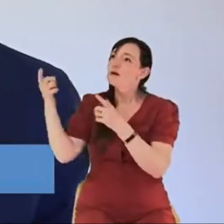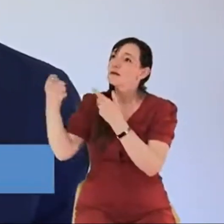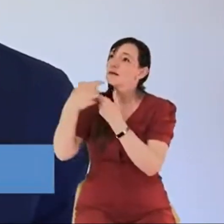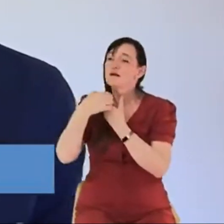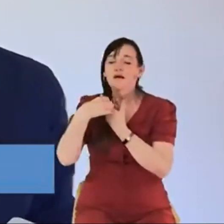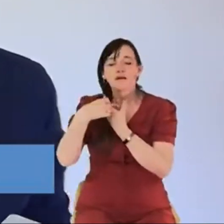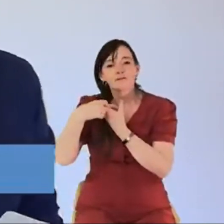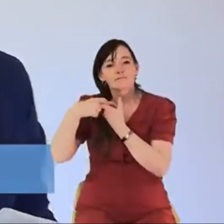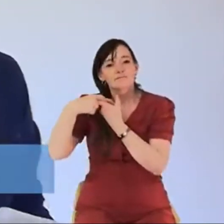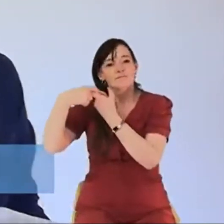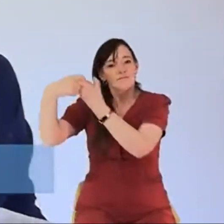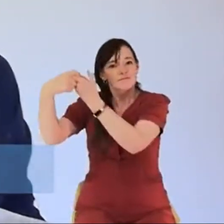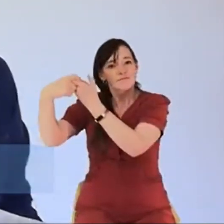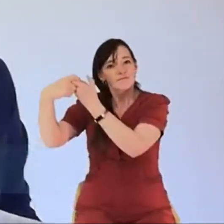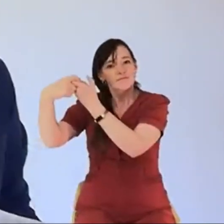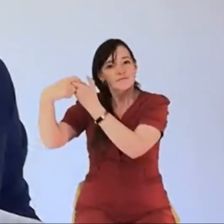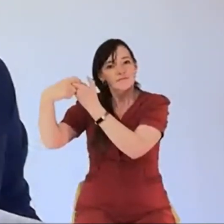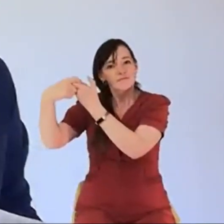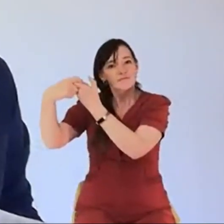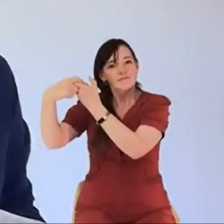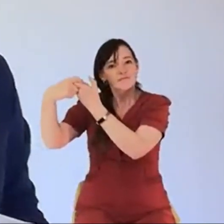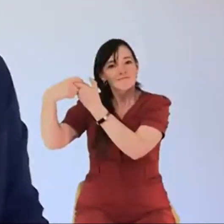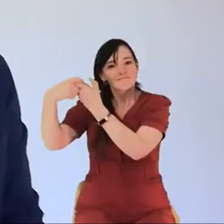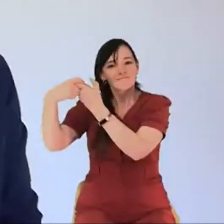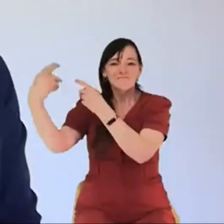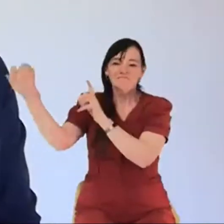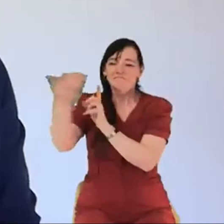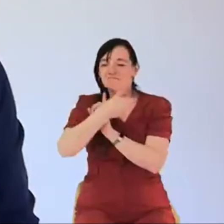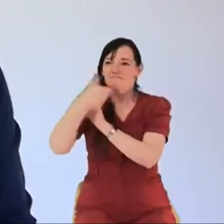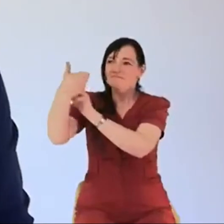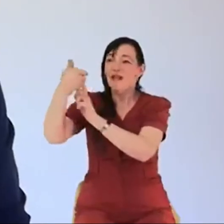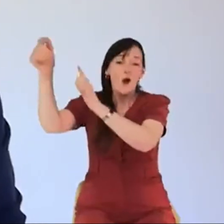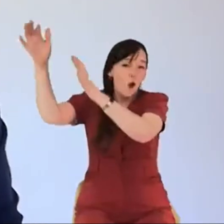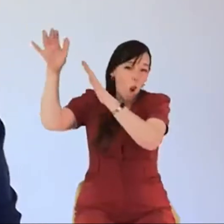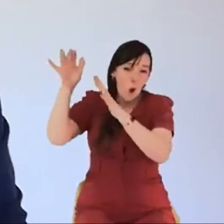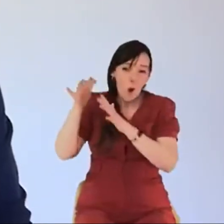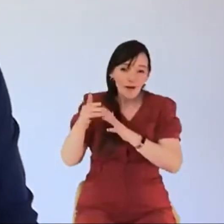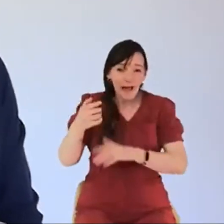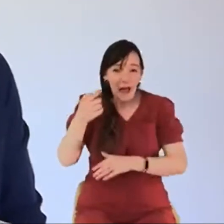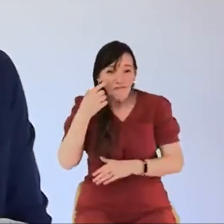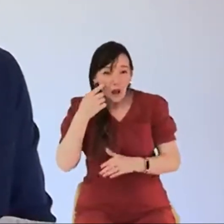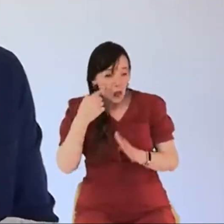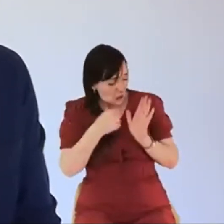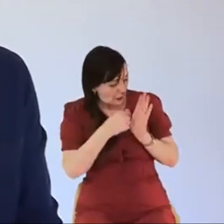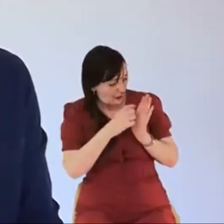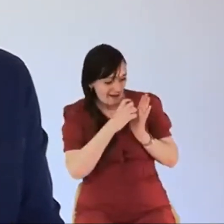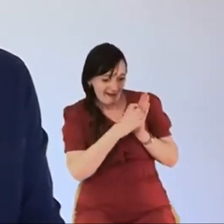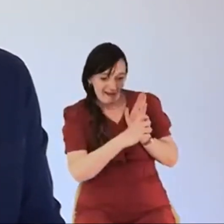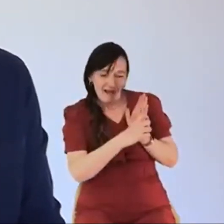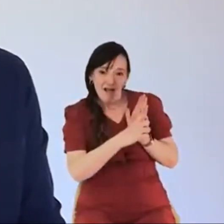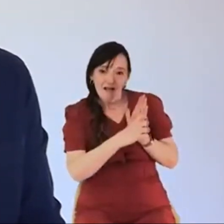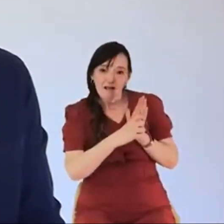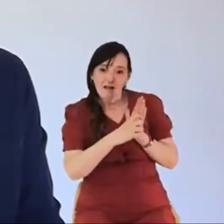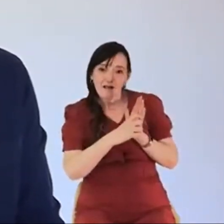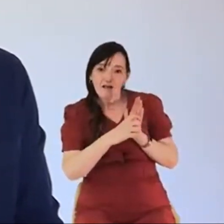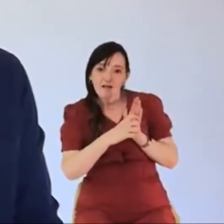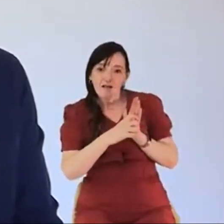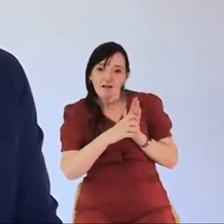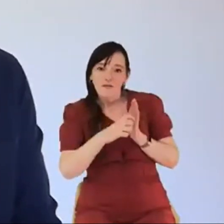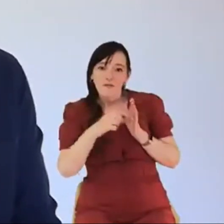you for glory in these verses look who the hero is